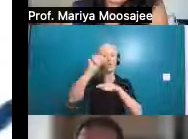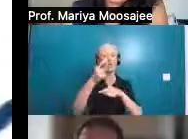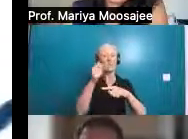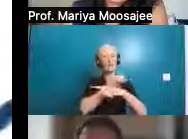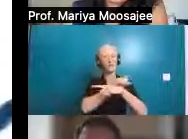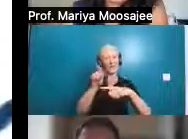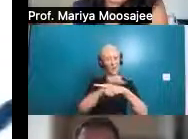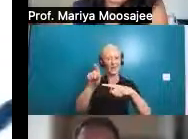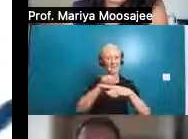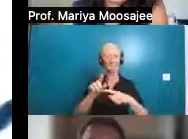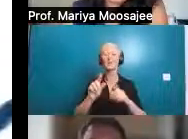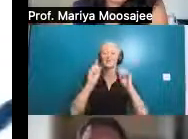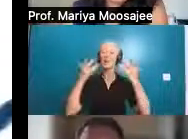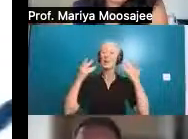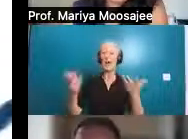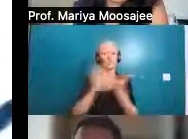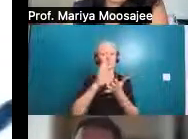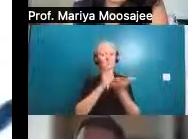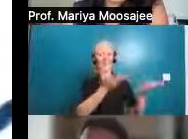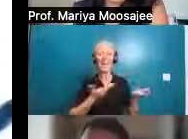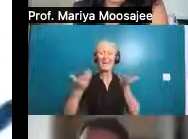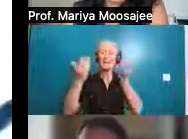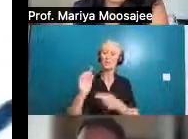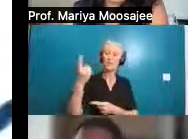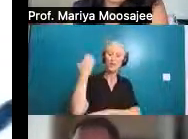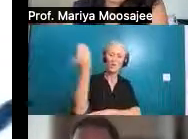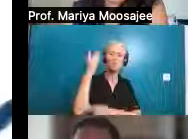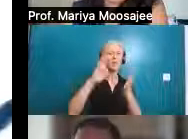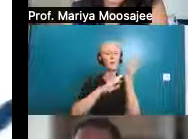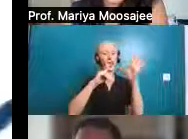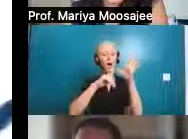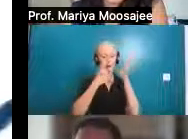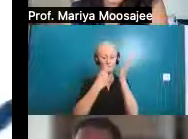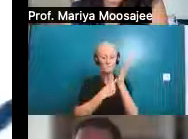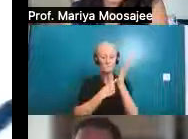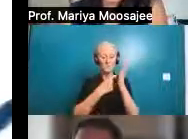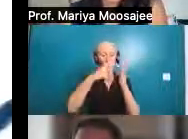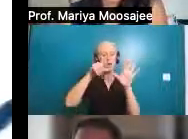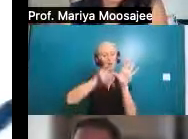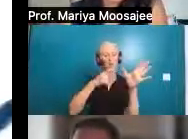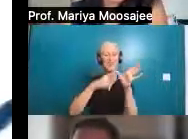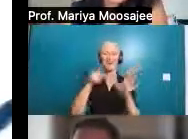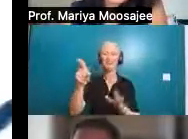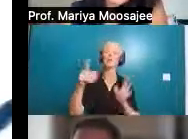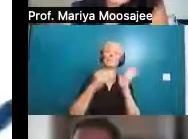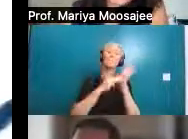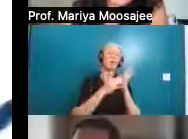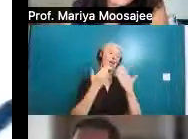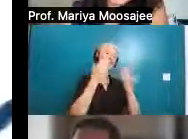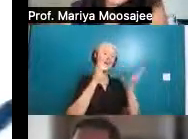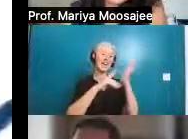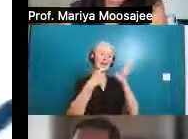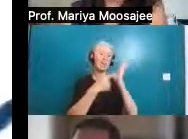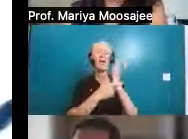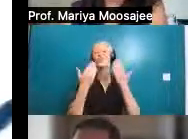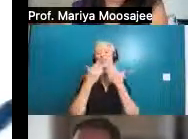further ado, I'm delighted to introduce our first speaker, Mariya. Thank you so much, Matt, and thank you for everyone for